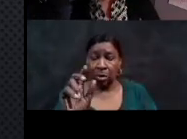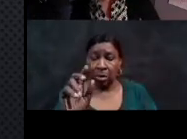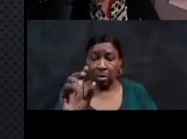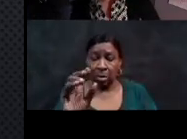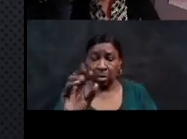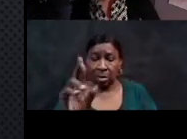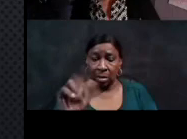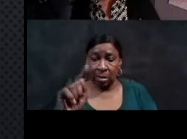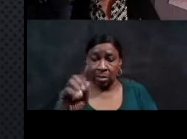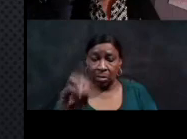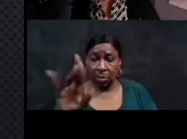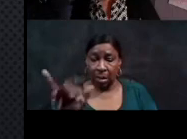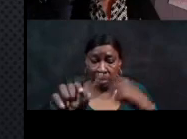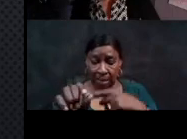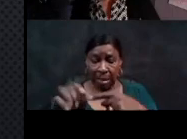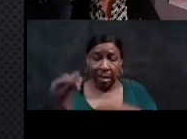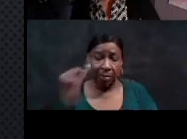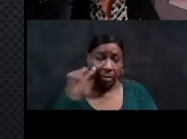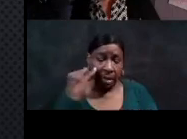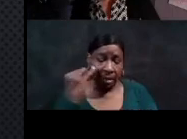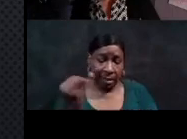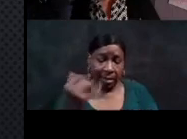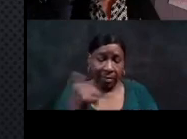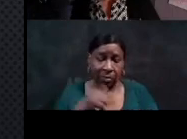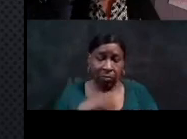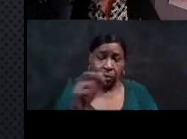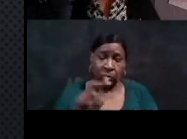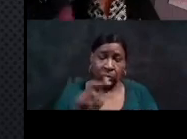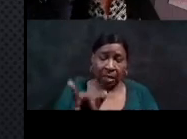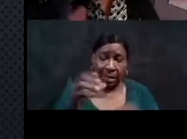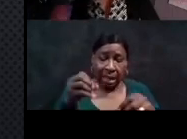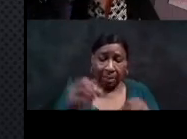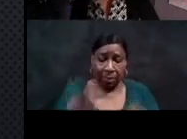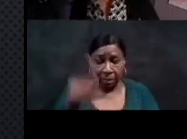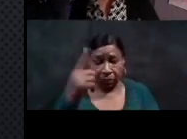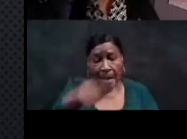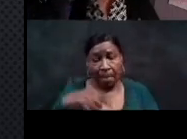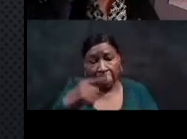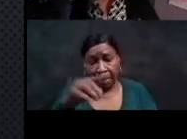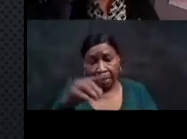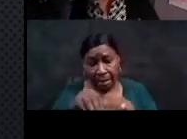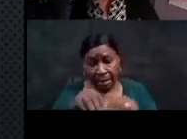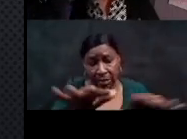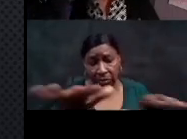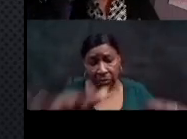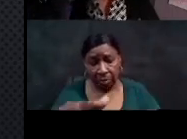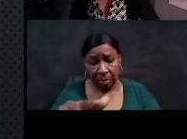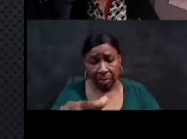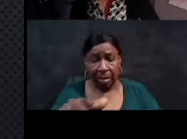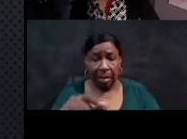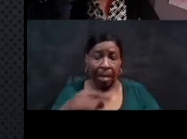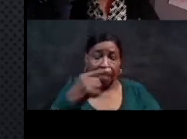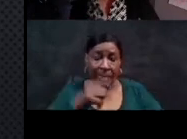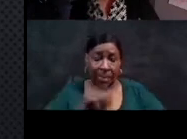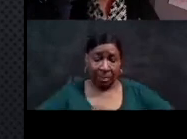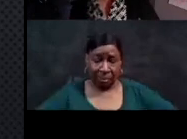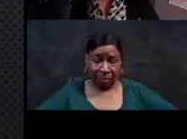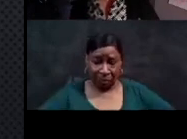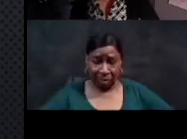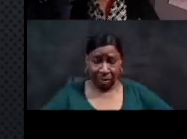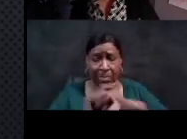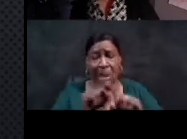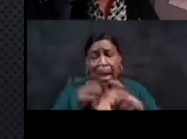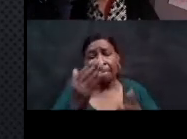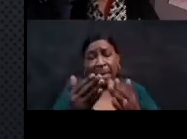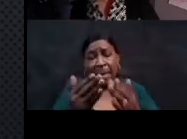idea that an obituary is an opportunity to distribute public grief. But maybe it's